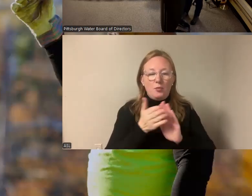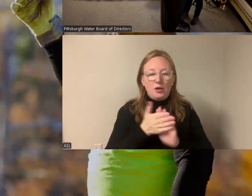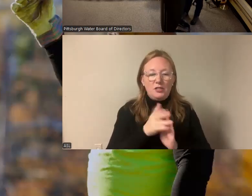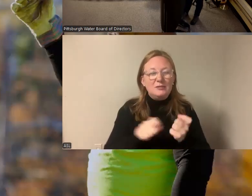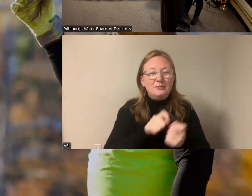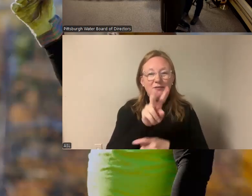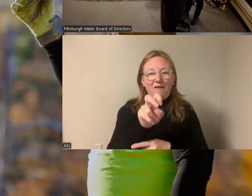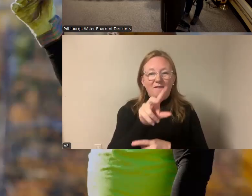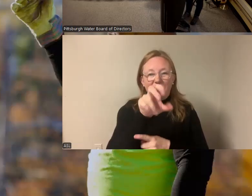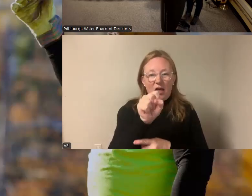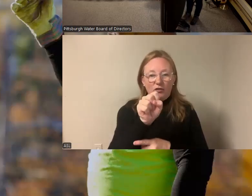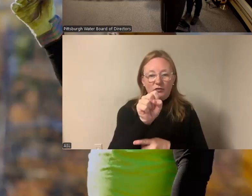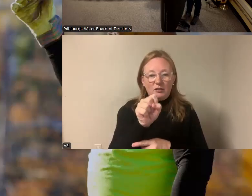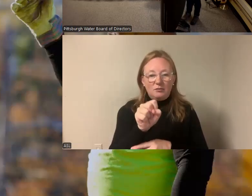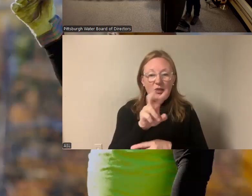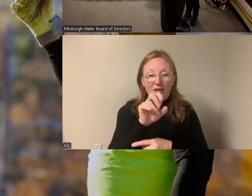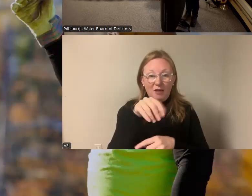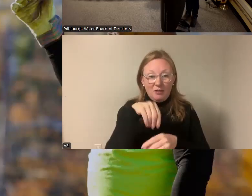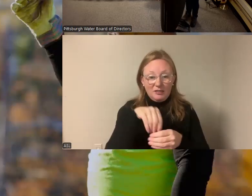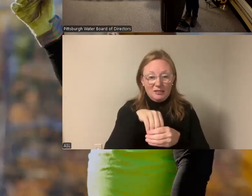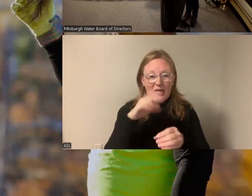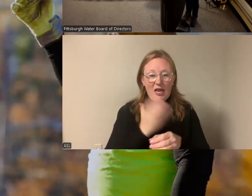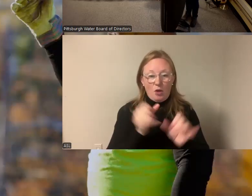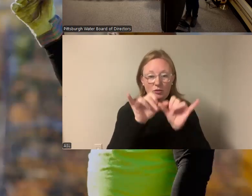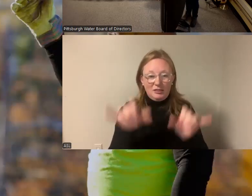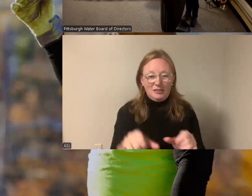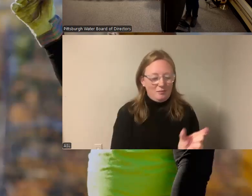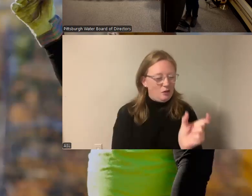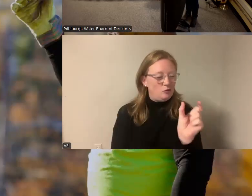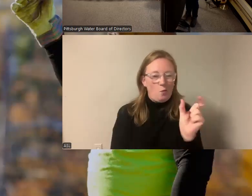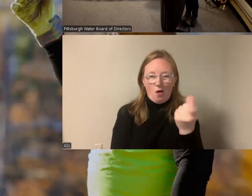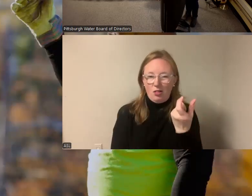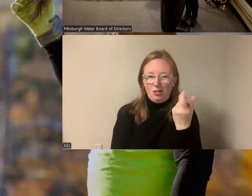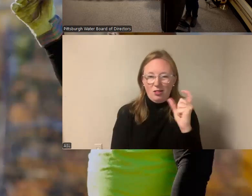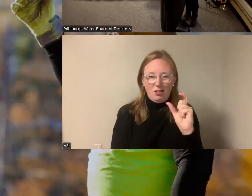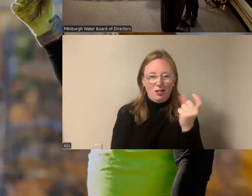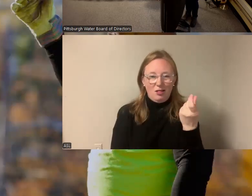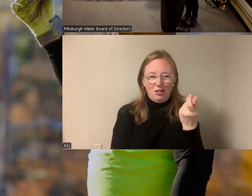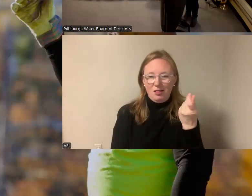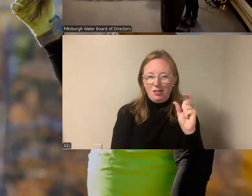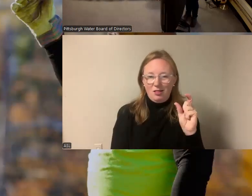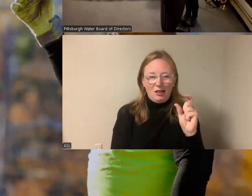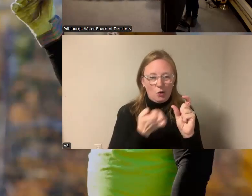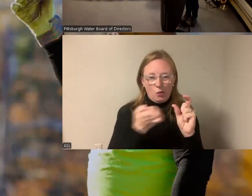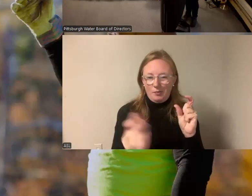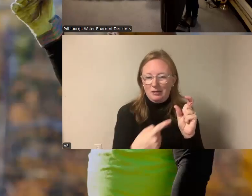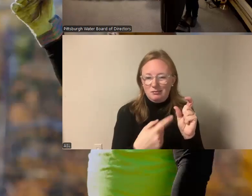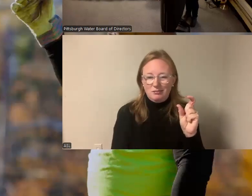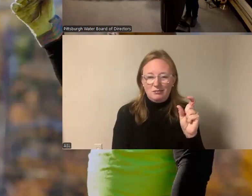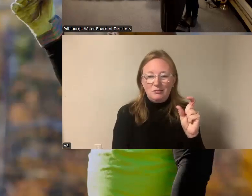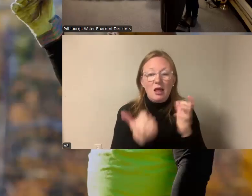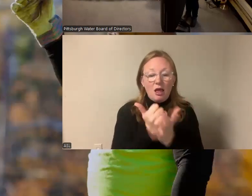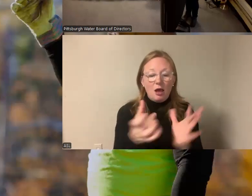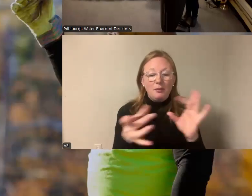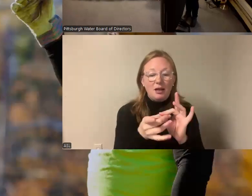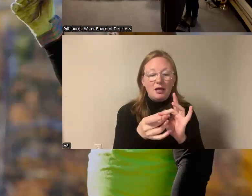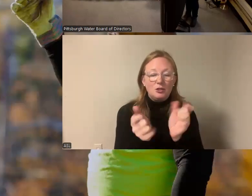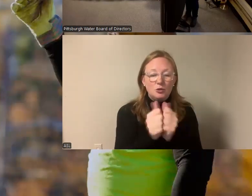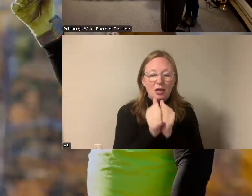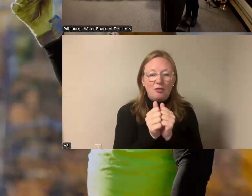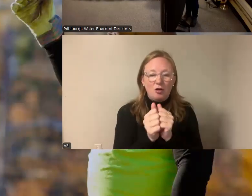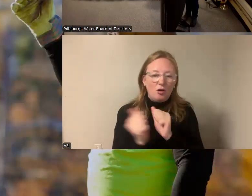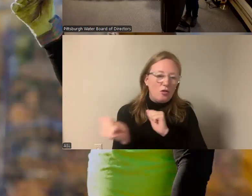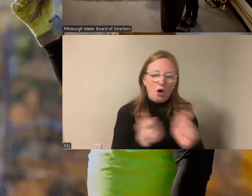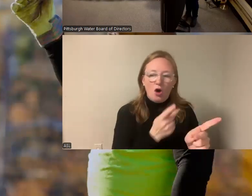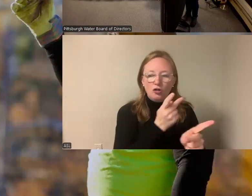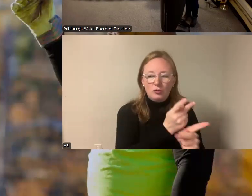valves themselves that we have in our systems really are pretty small pieces of mechanical equipment, and they help connect together all parts of our treatment